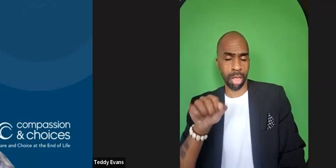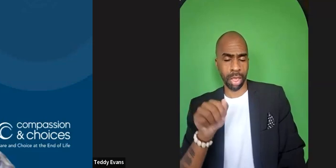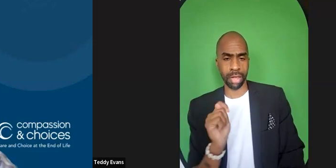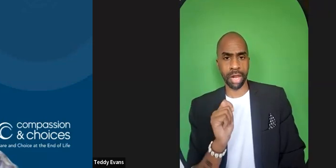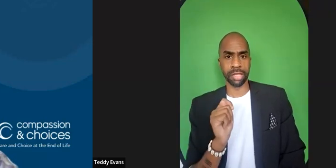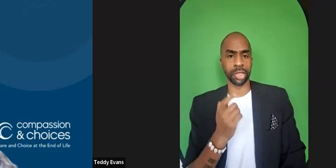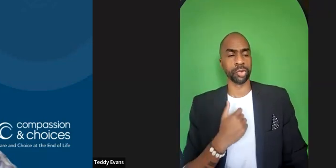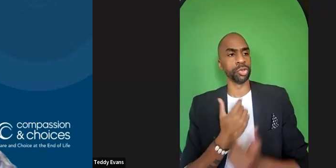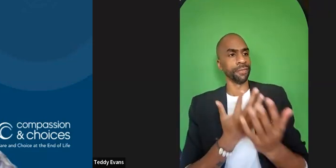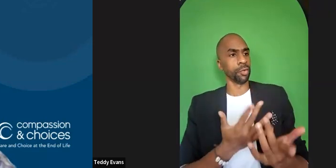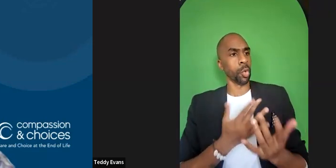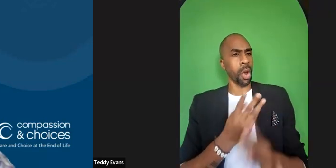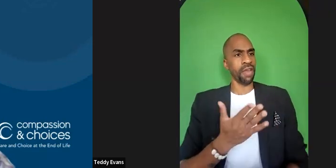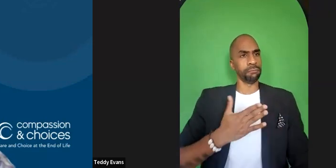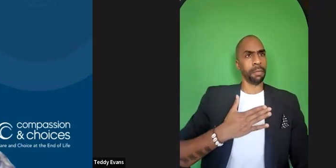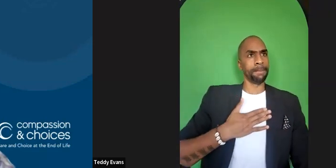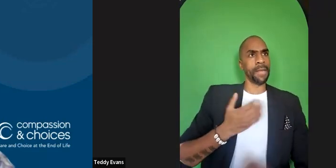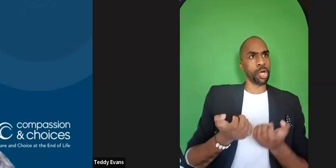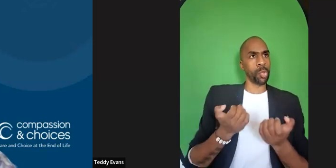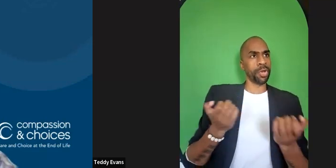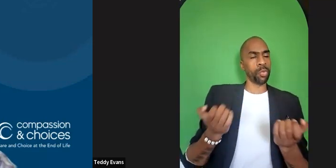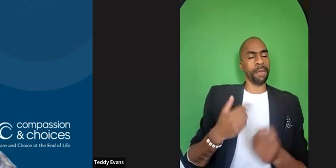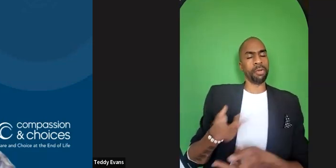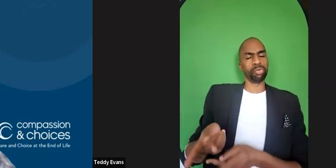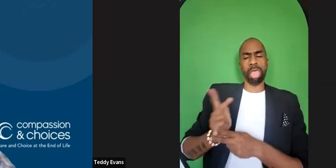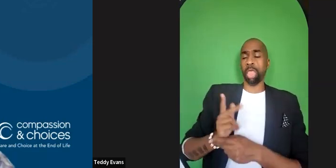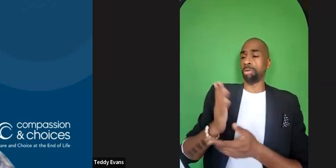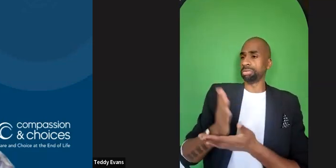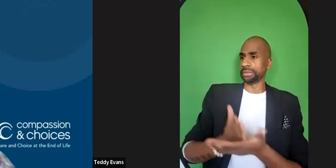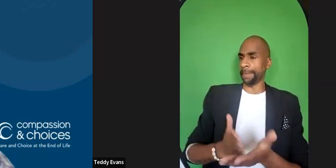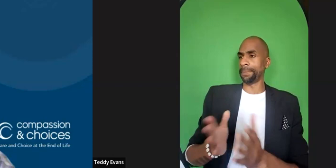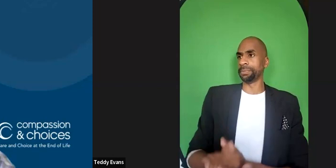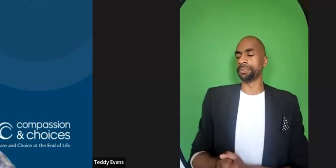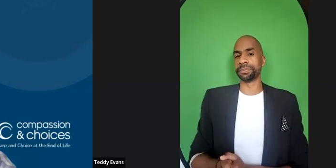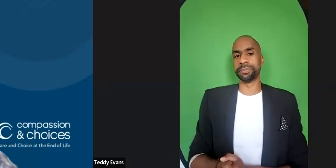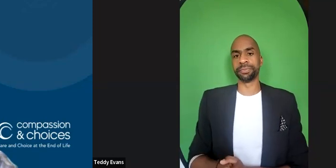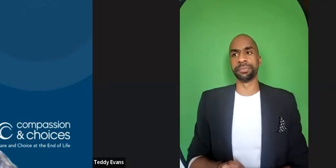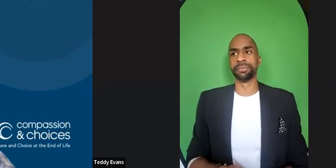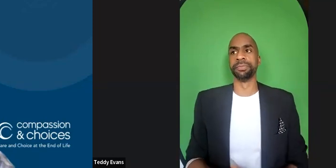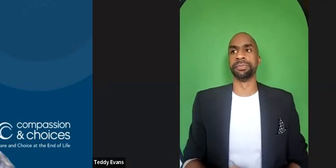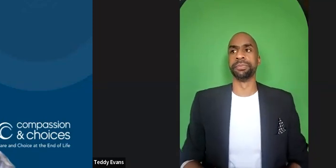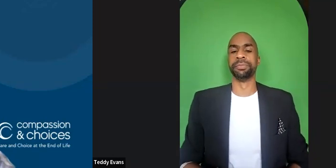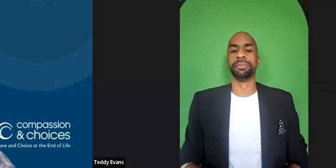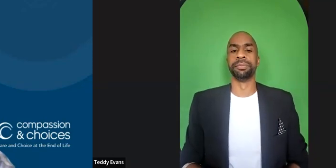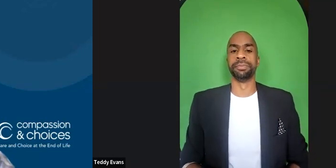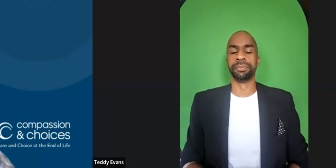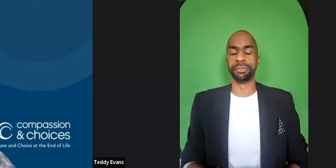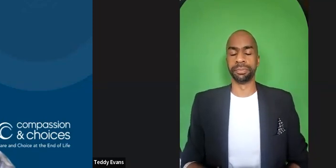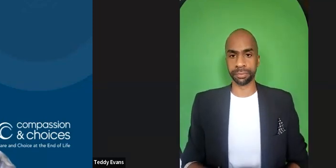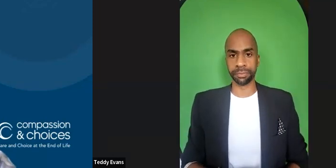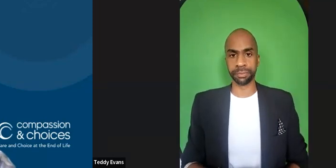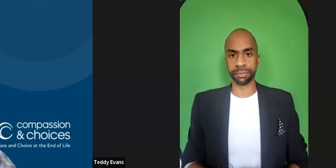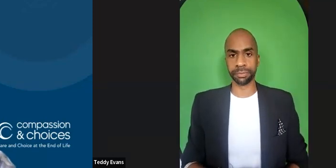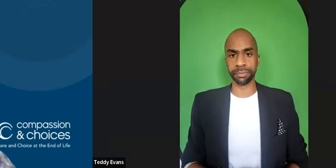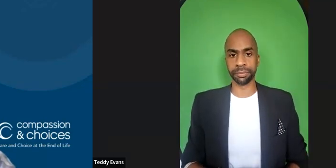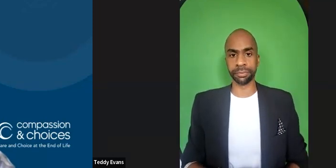think there's an amazing community of support with this illness that's worth exploring if you unfortunately face it.